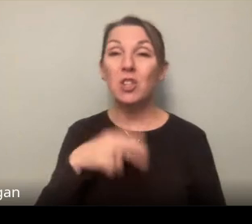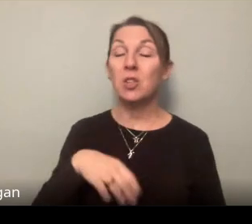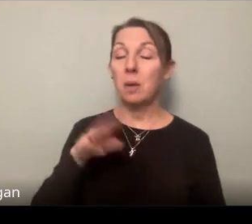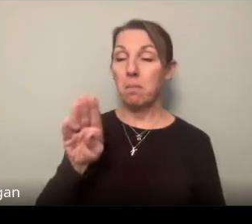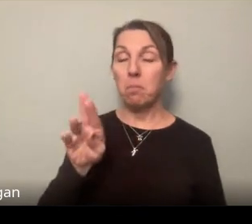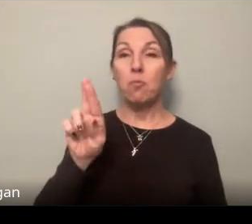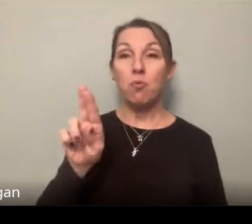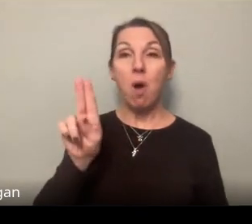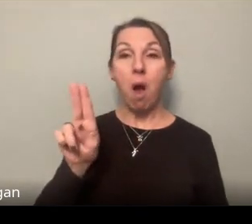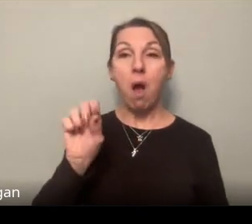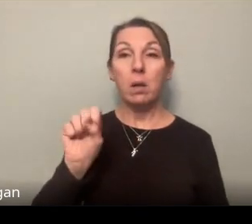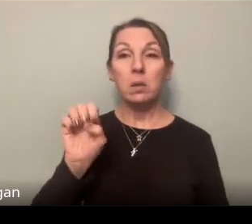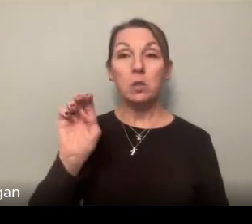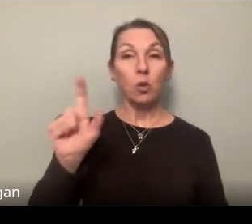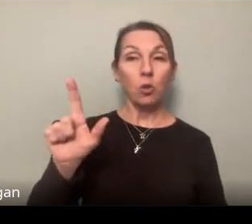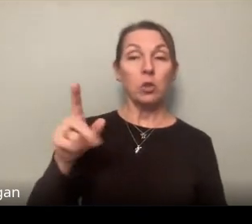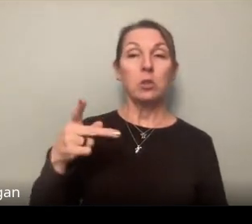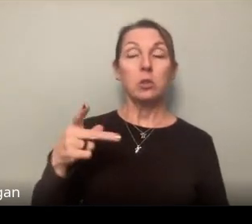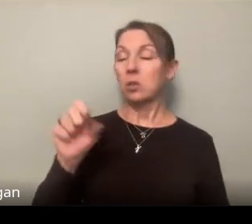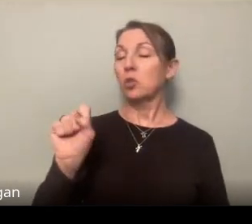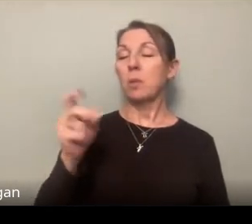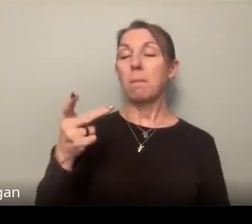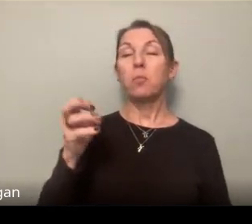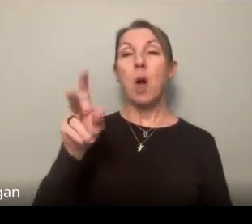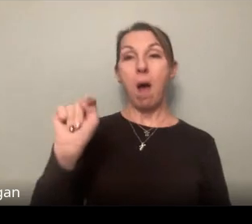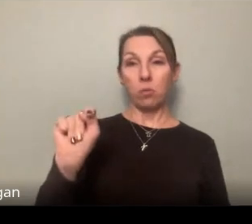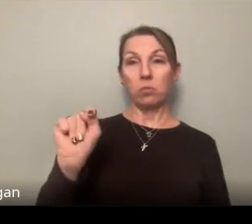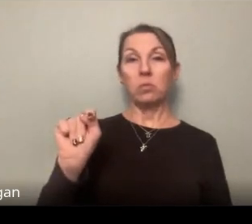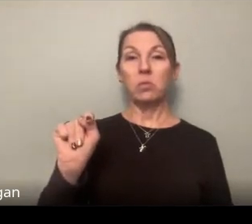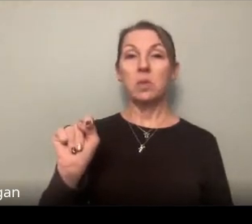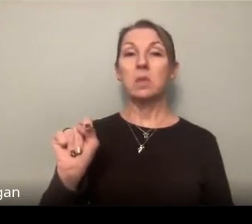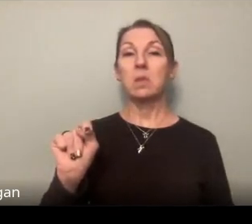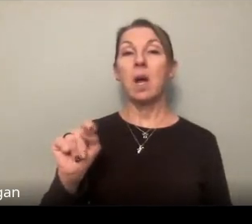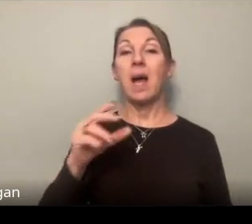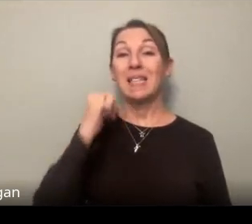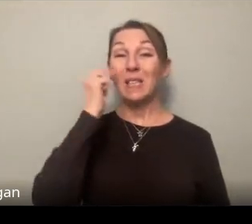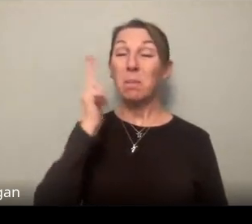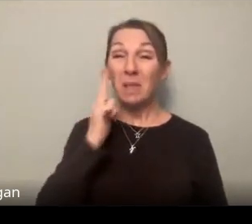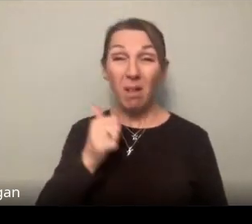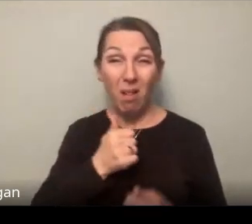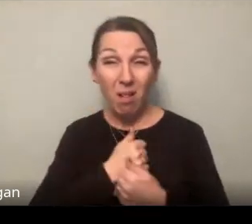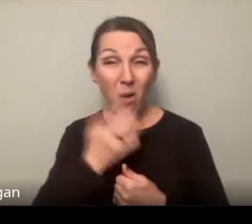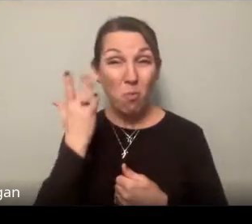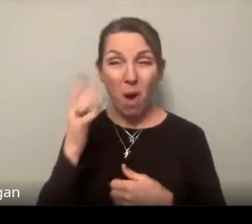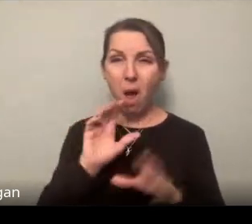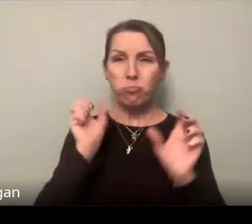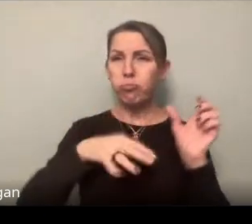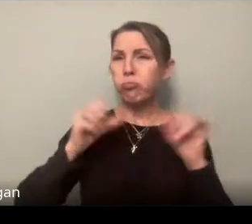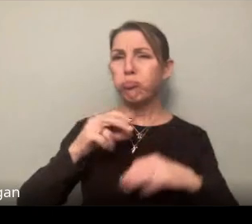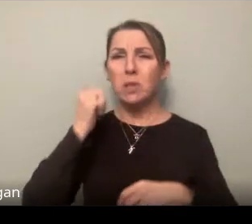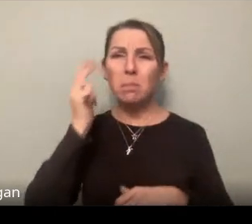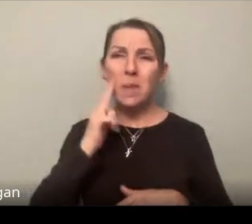sprouts. I love having spinach in my in my refrigerator because I put spinach in everything. Like